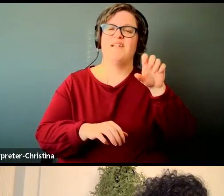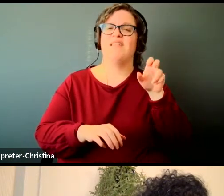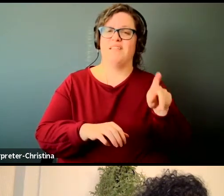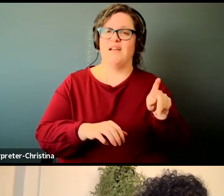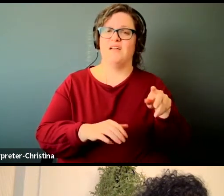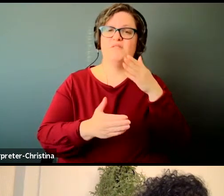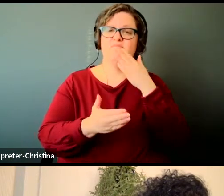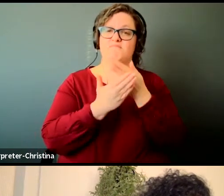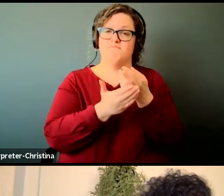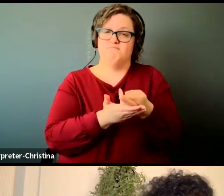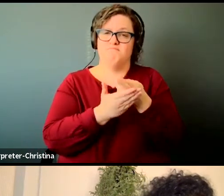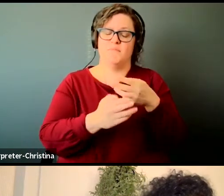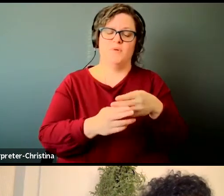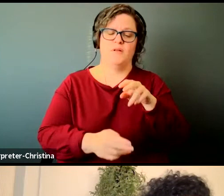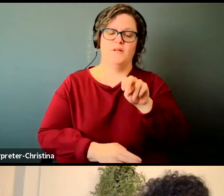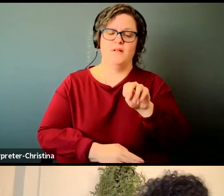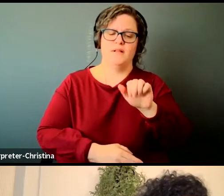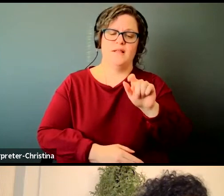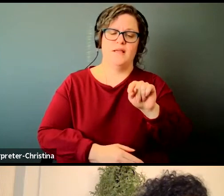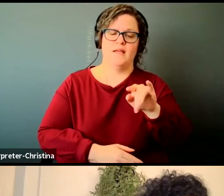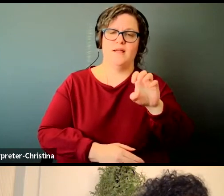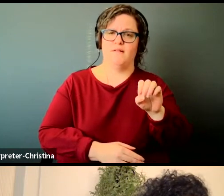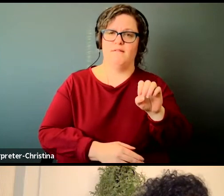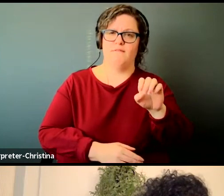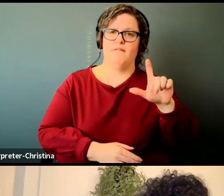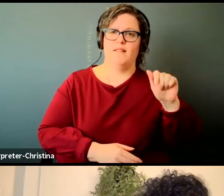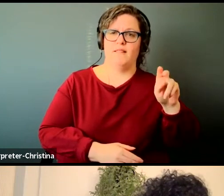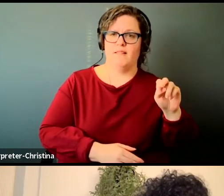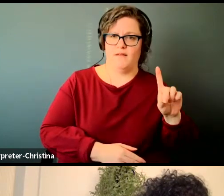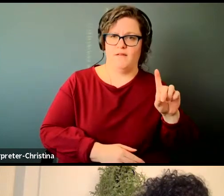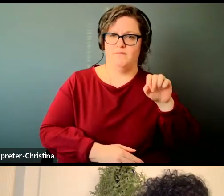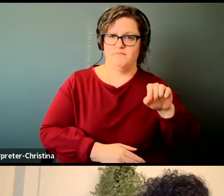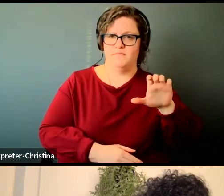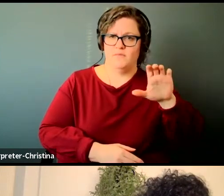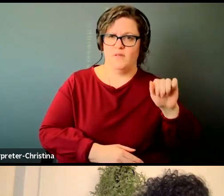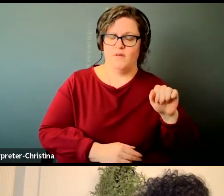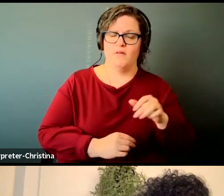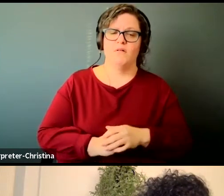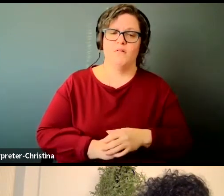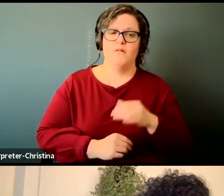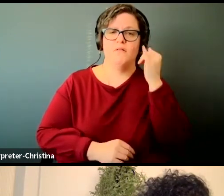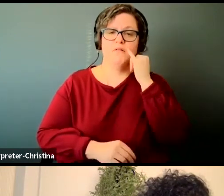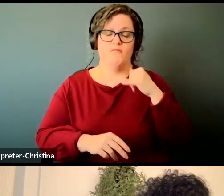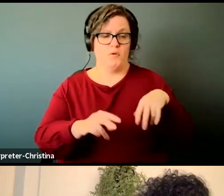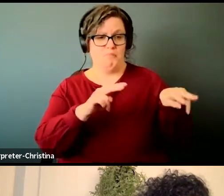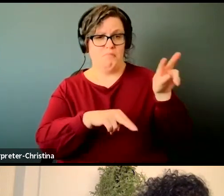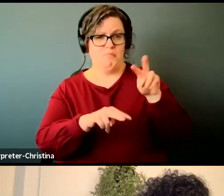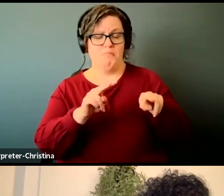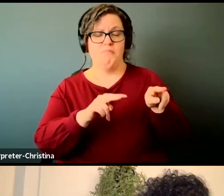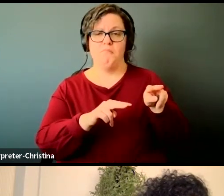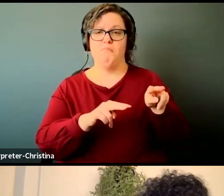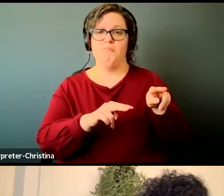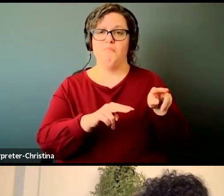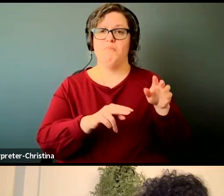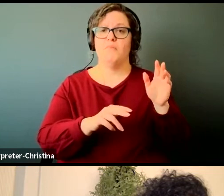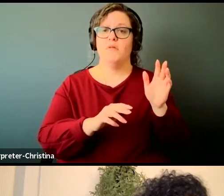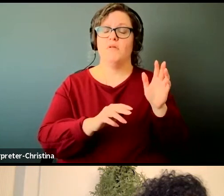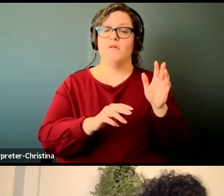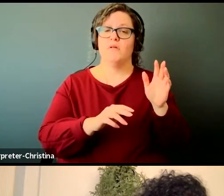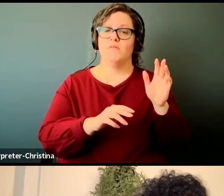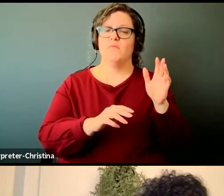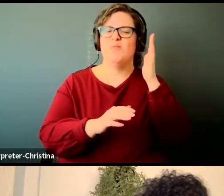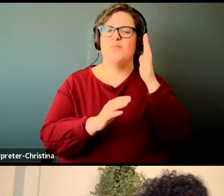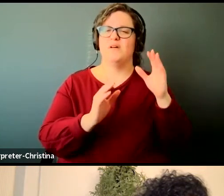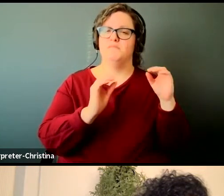called nativeland.ca. And if you take a look at that, you can learn more about traditional and treaty and